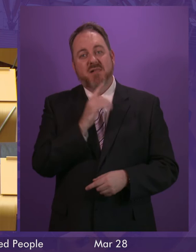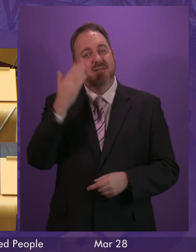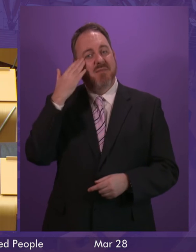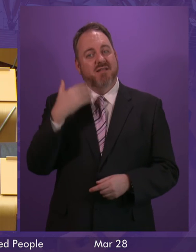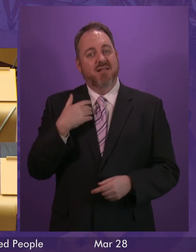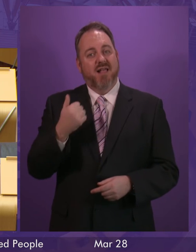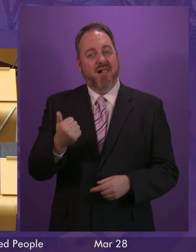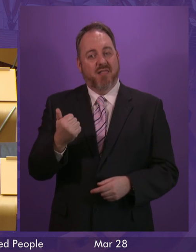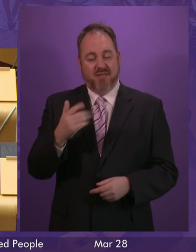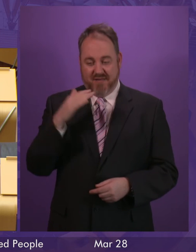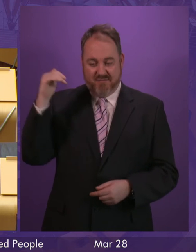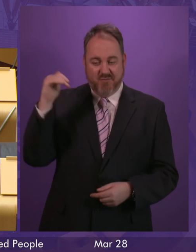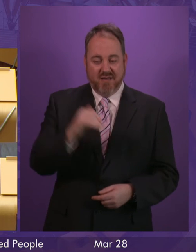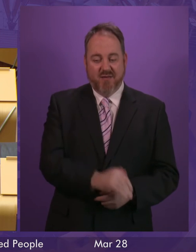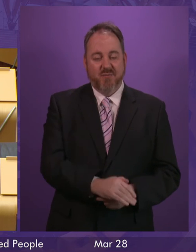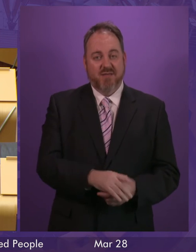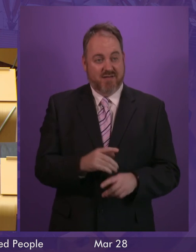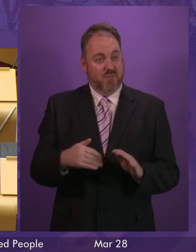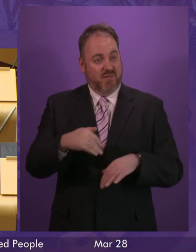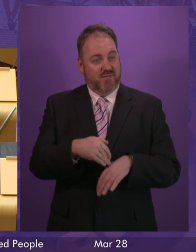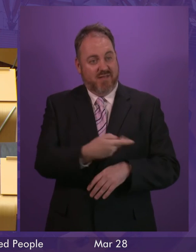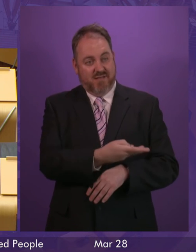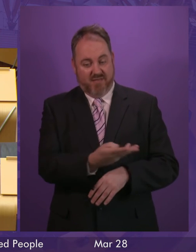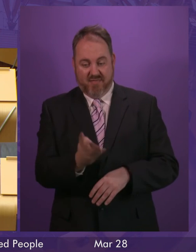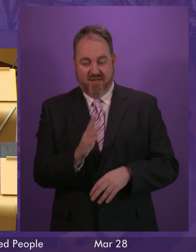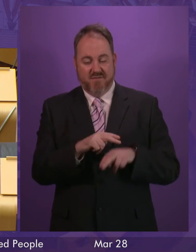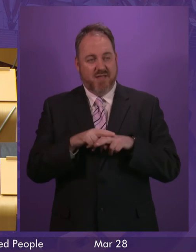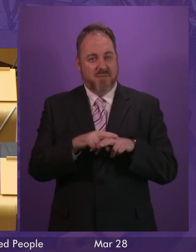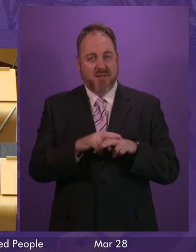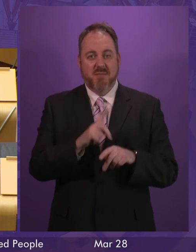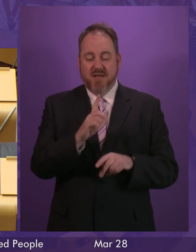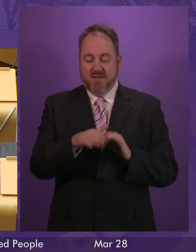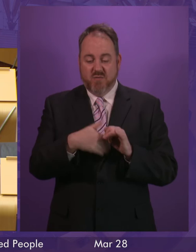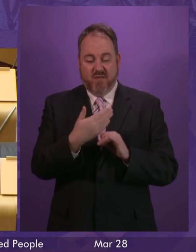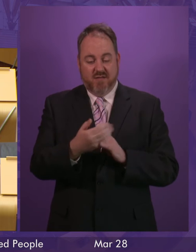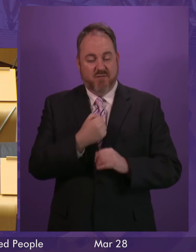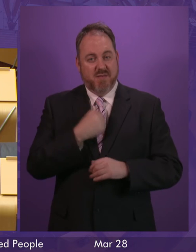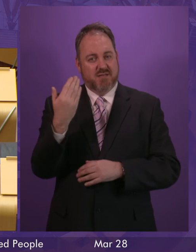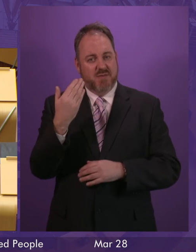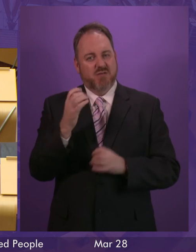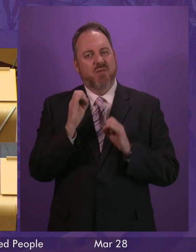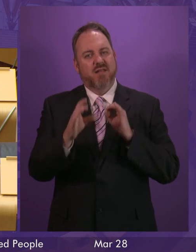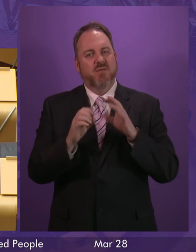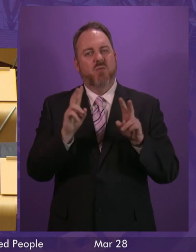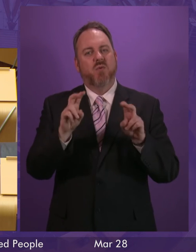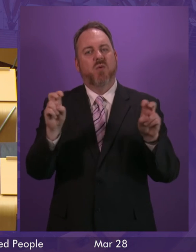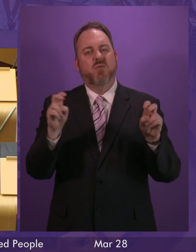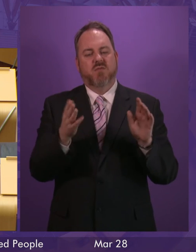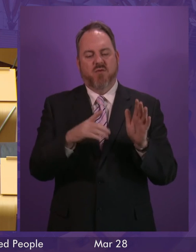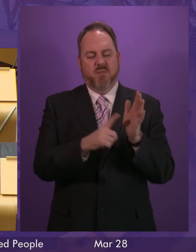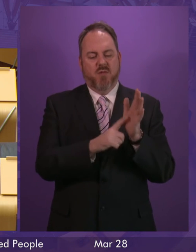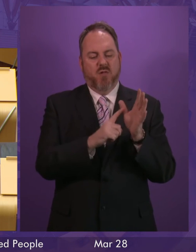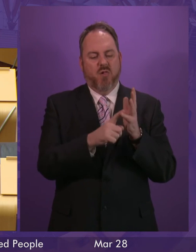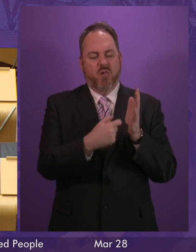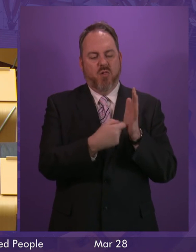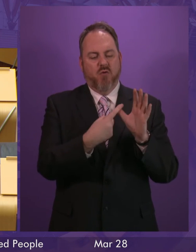and for their family. And, presiding officer, as I finish, can I leave you with a few quotes from Laura Rutherford, whose